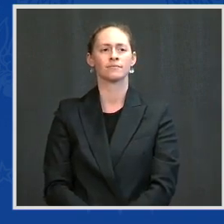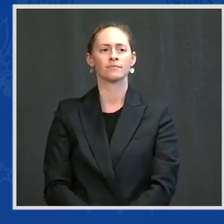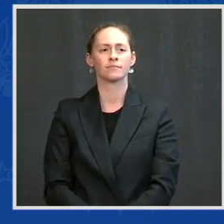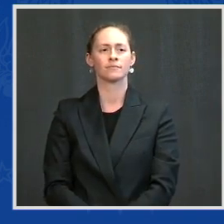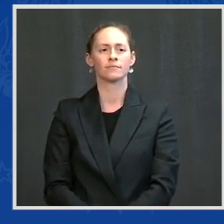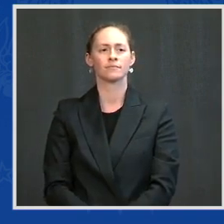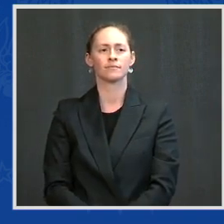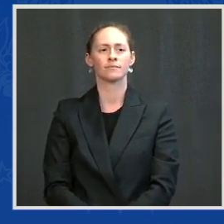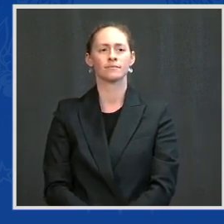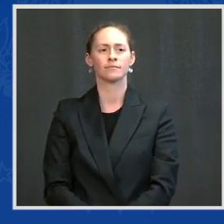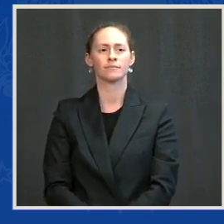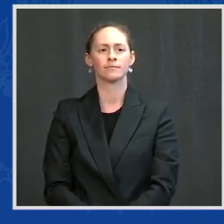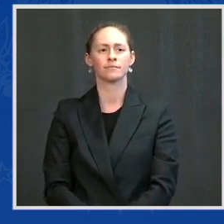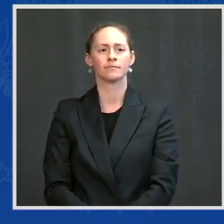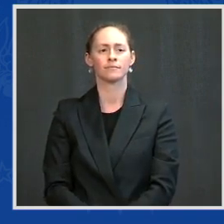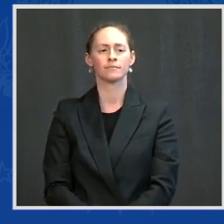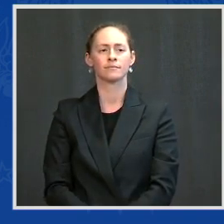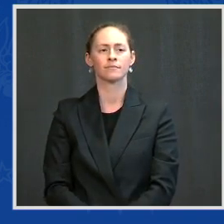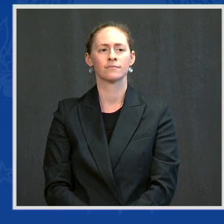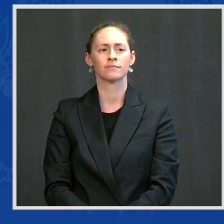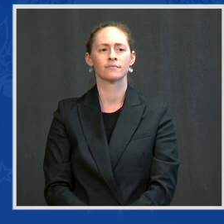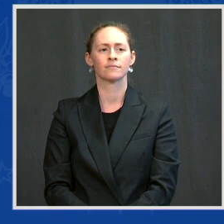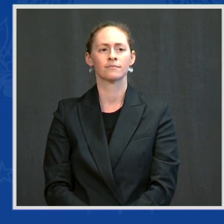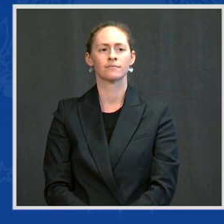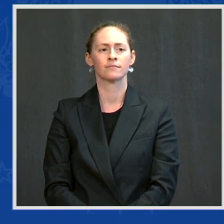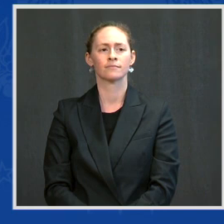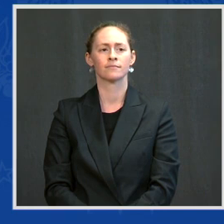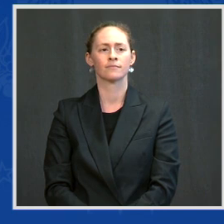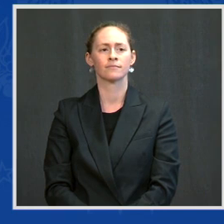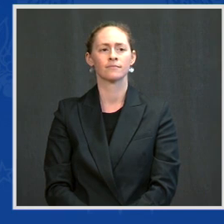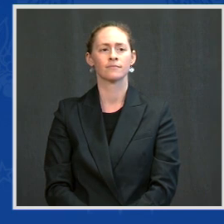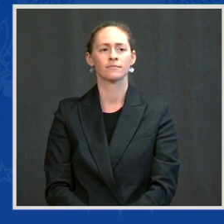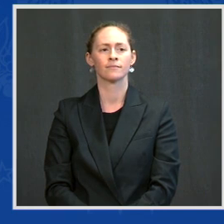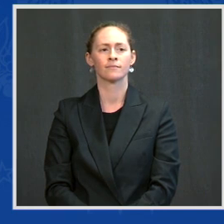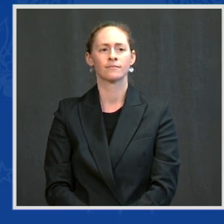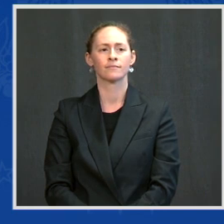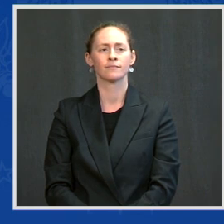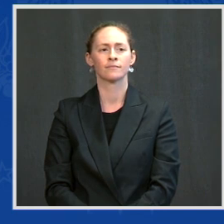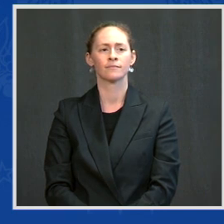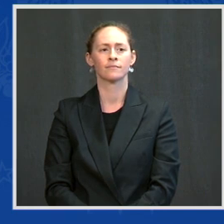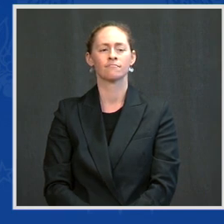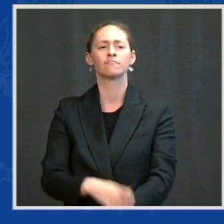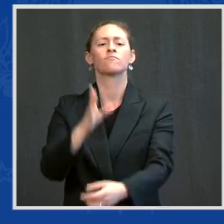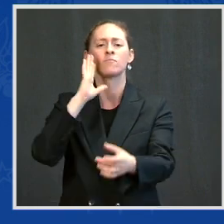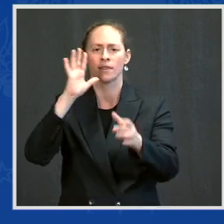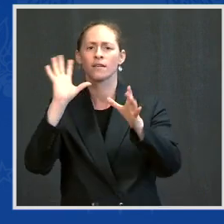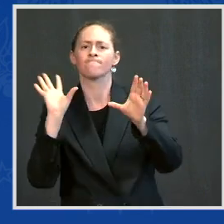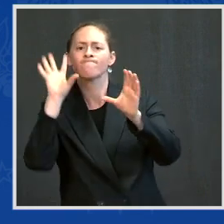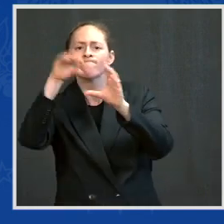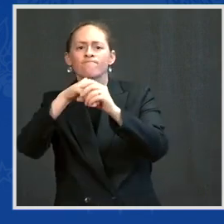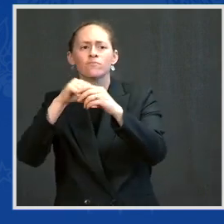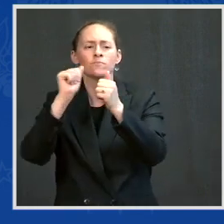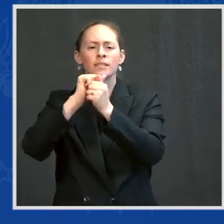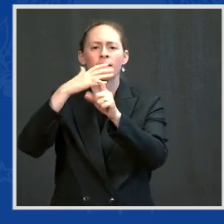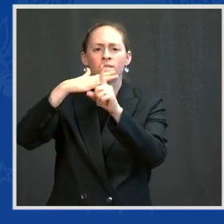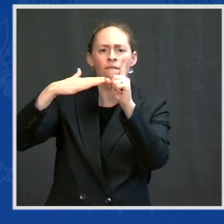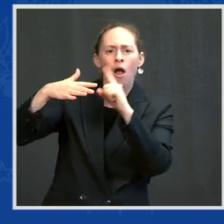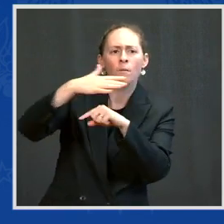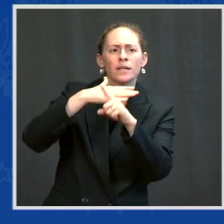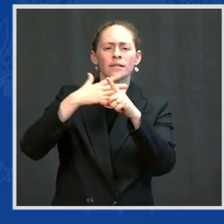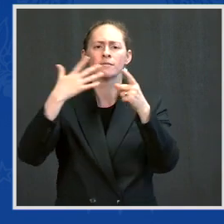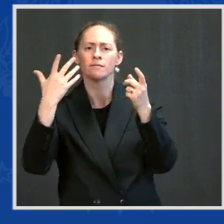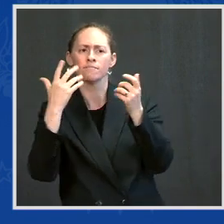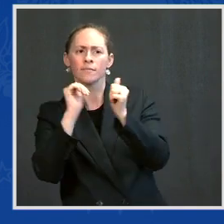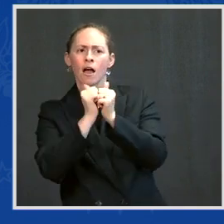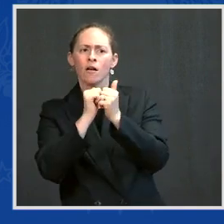exploration, 6G, and green energy to secure global competitiveness. Furthermore, to jointly advance into overseas nuclear power plant